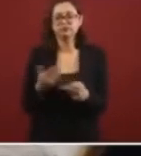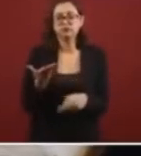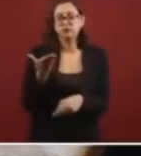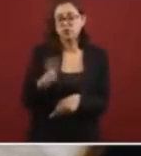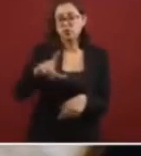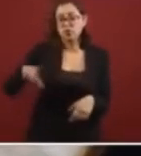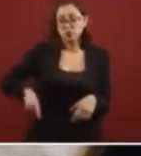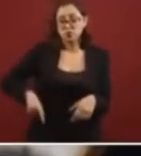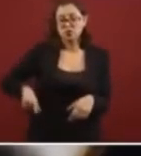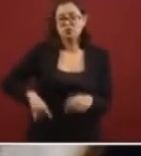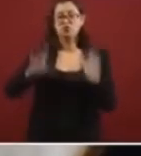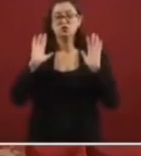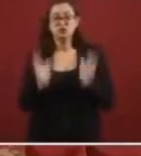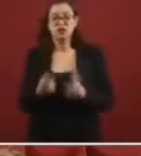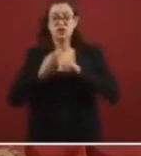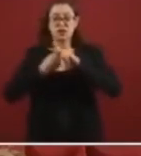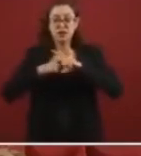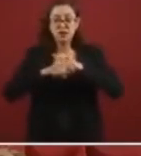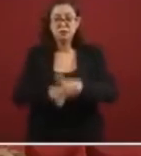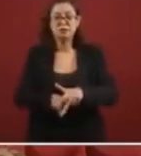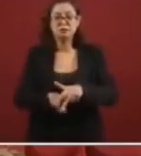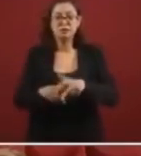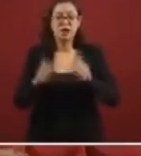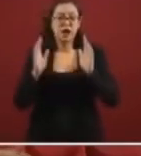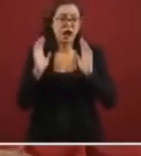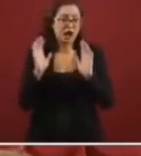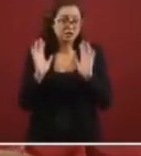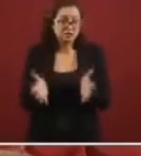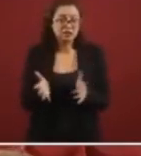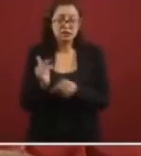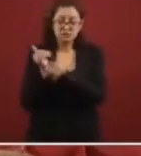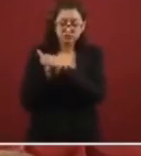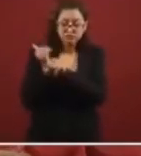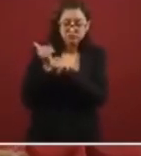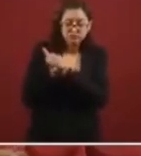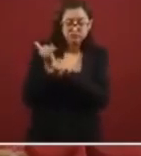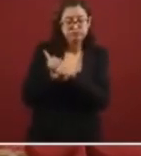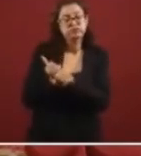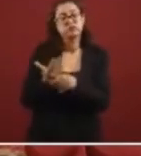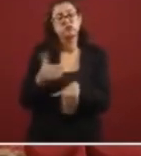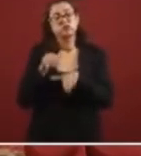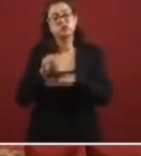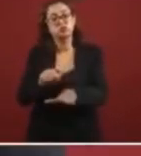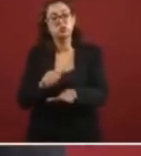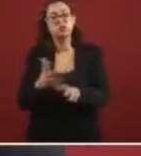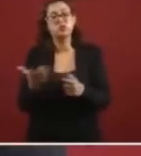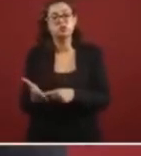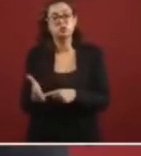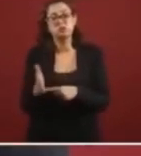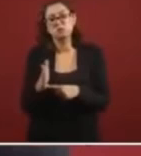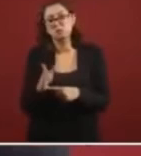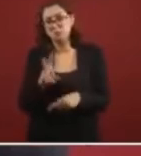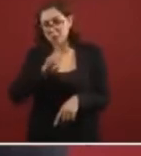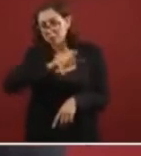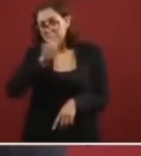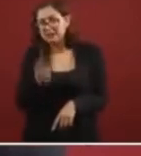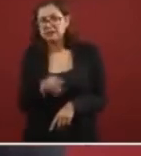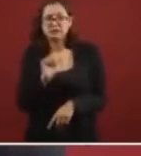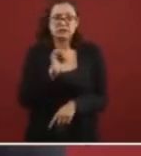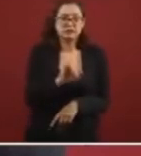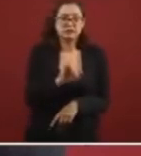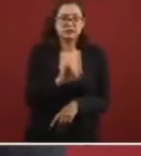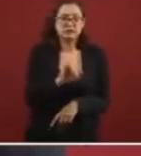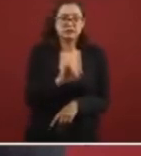está iniciando ya o está haciendo ya investigaciones para tratar de confirmar o negar en